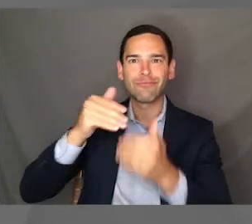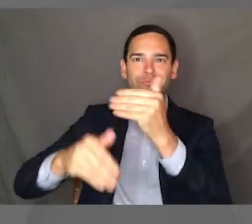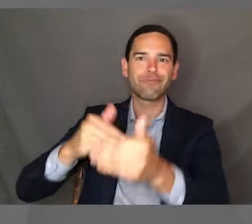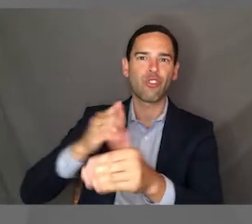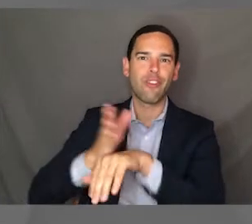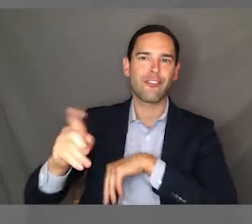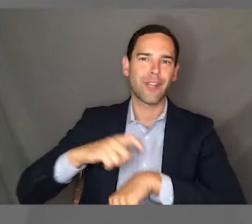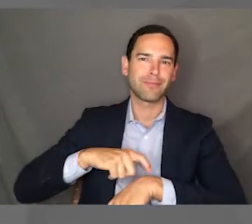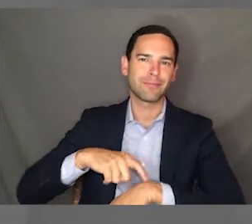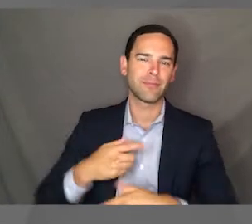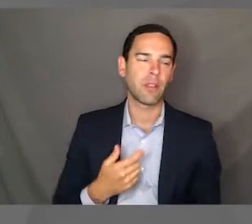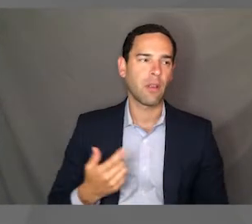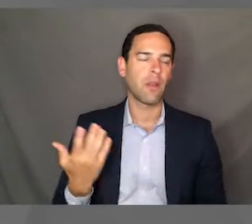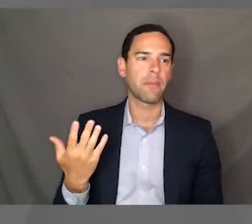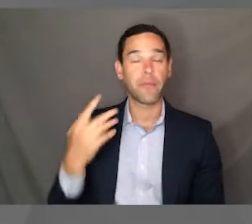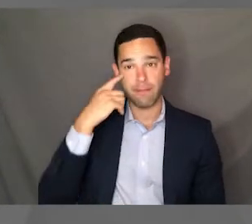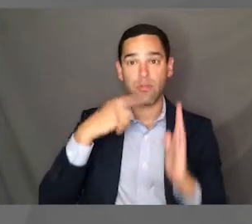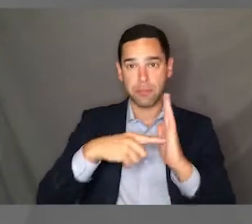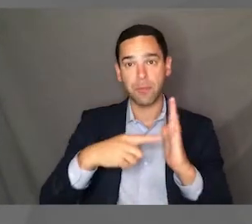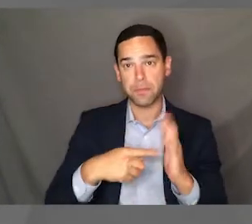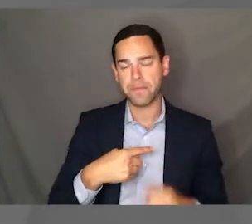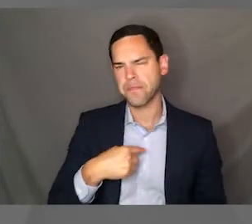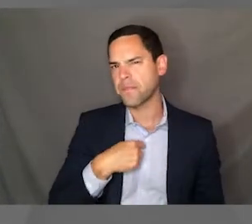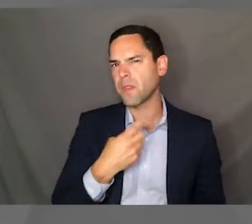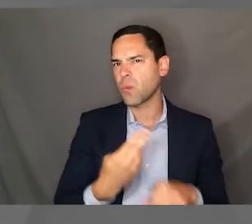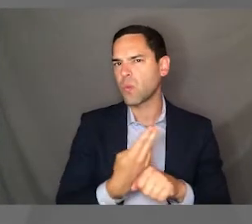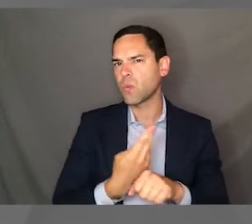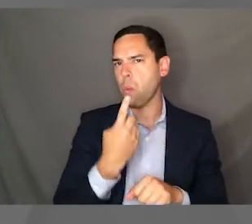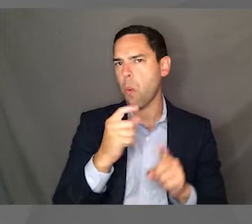let's, for example, I use the term handicap.